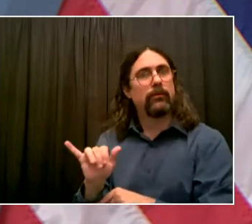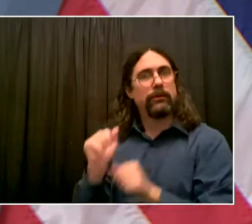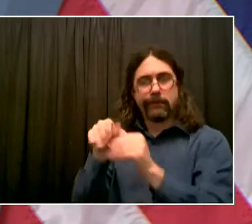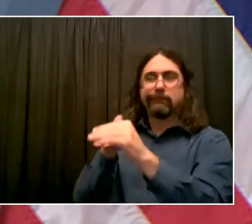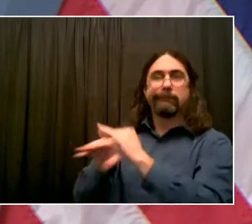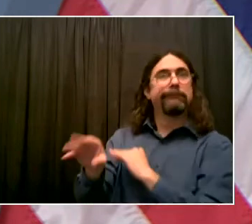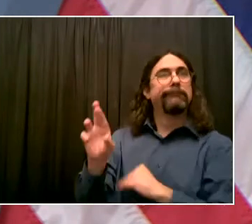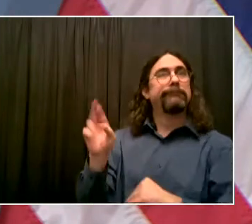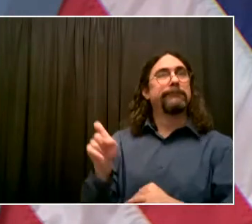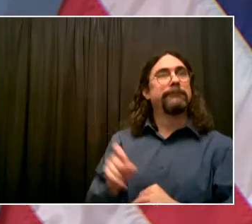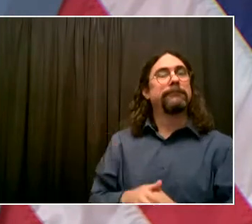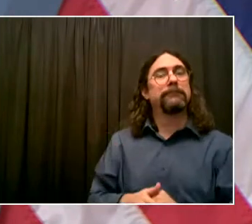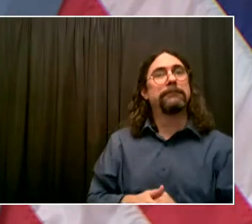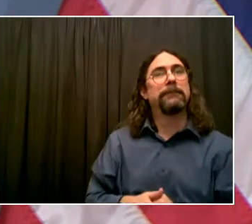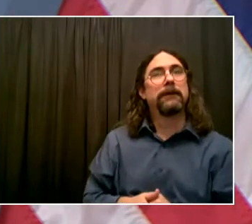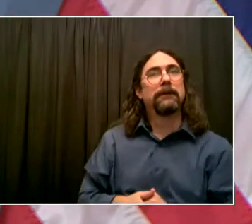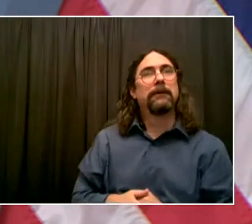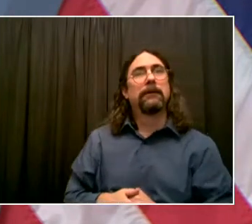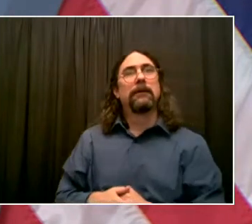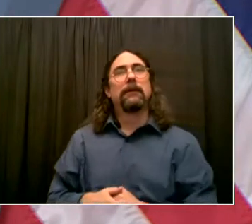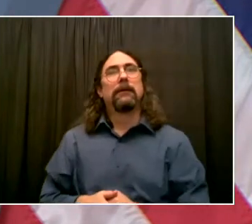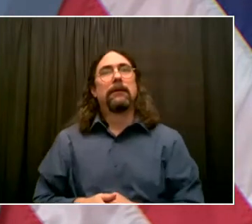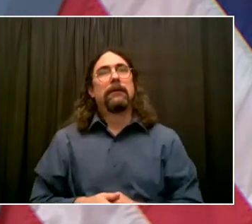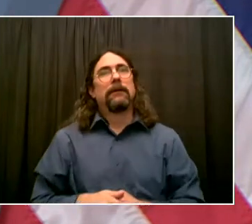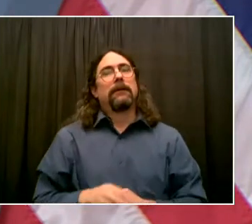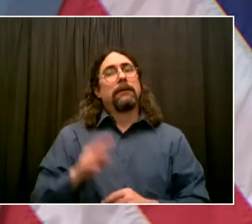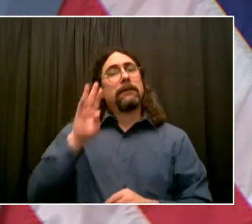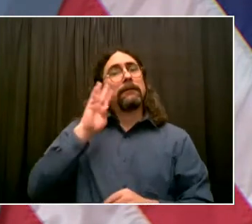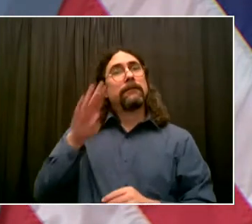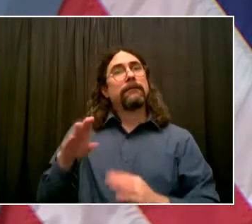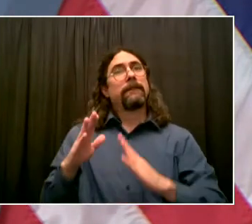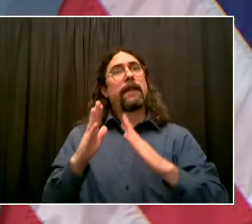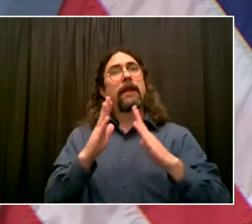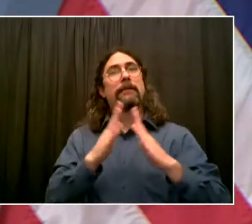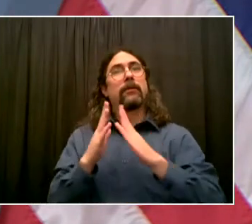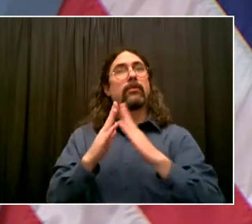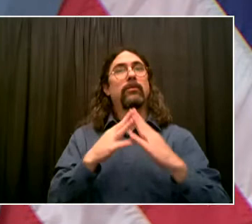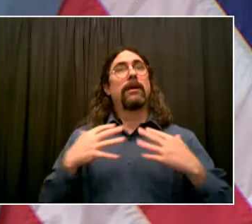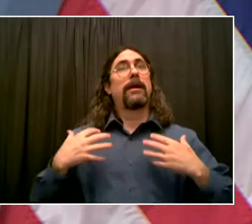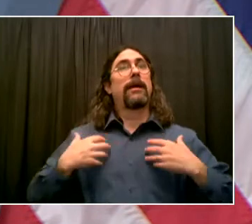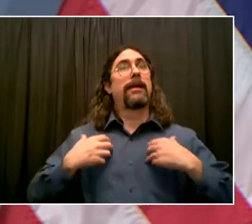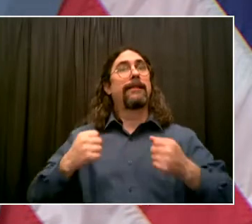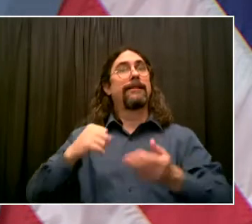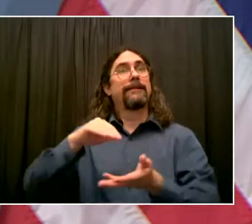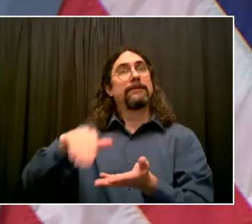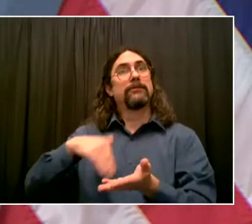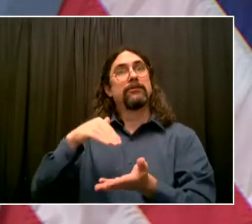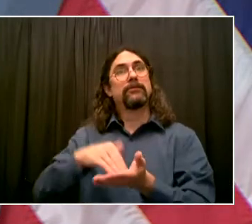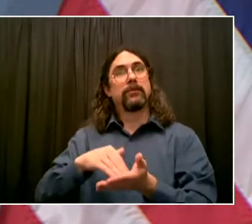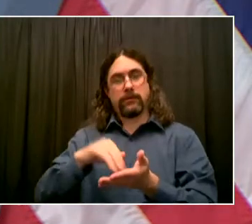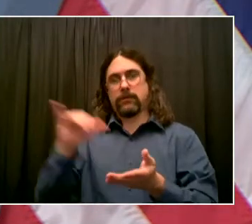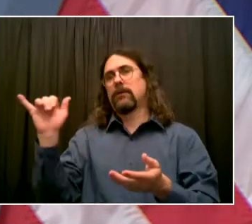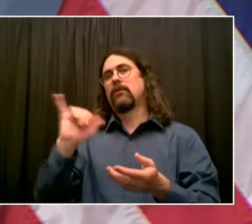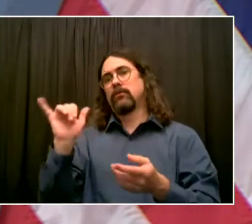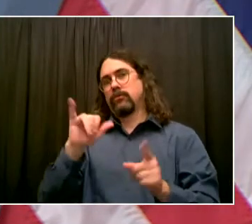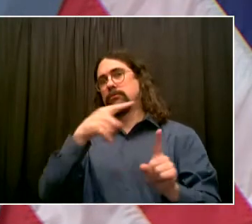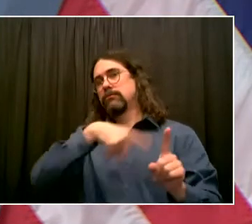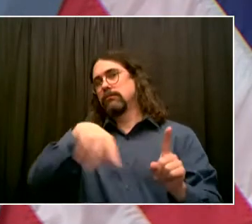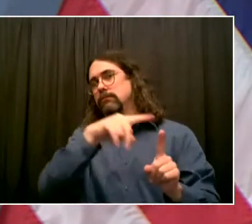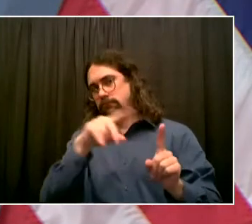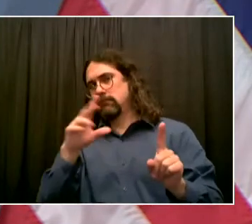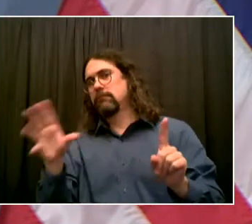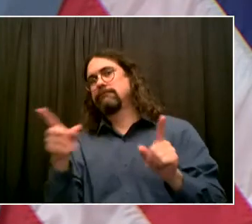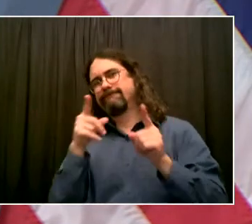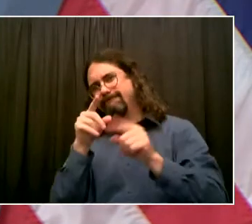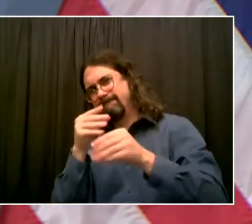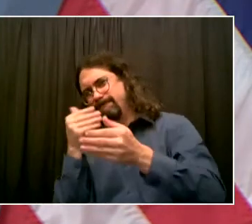are working to make a walk-in option available to them. And equally importantly is